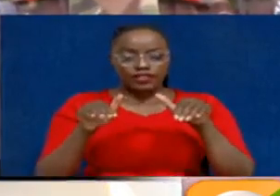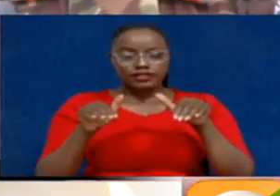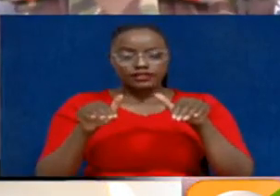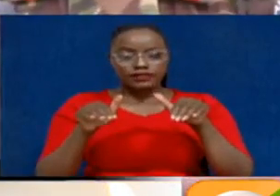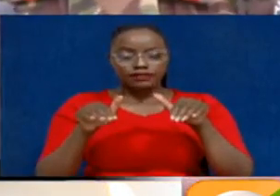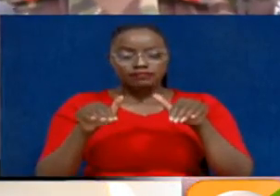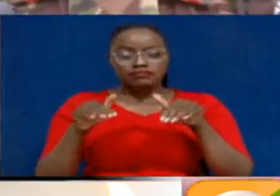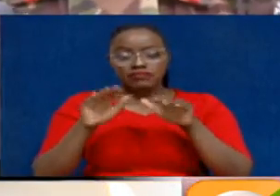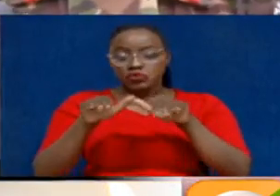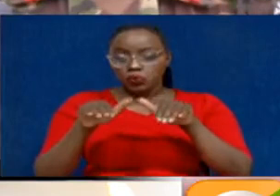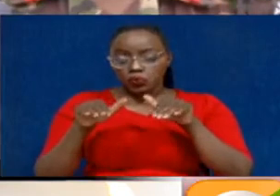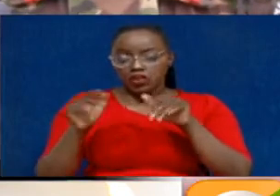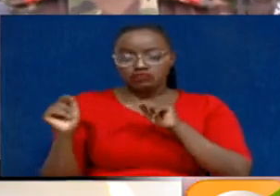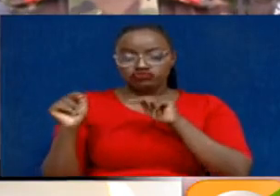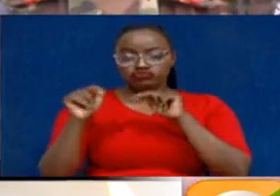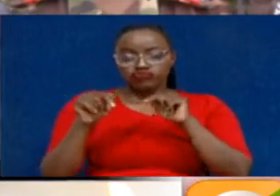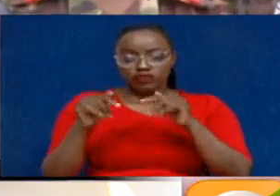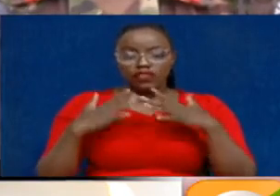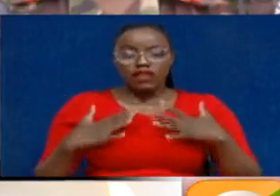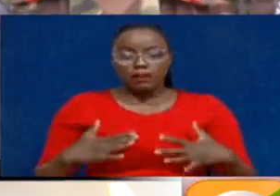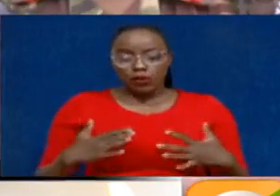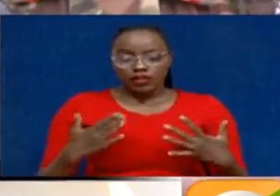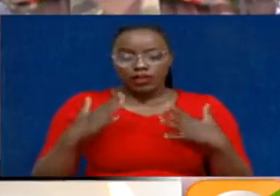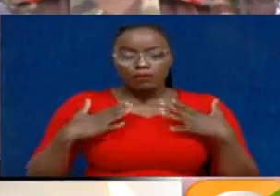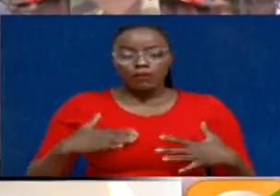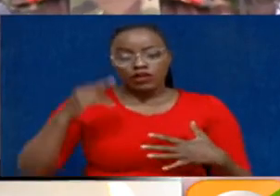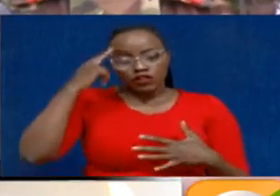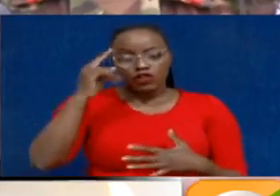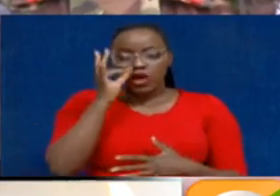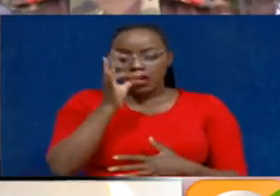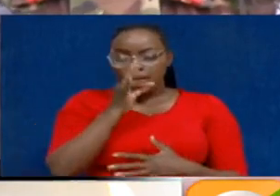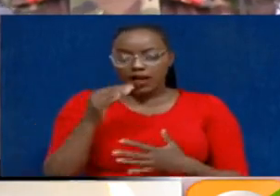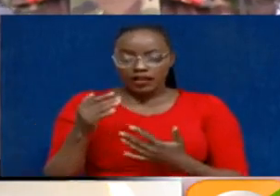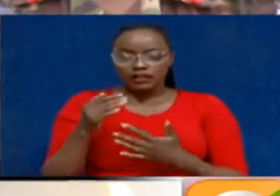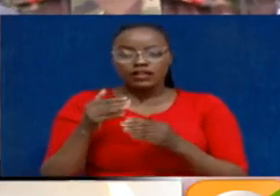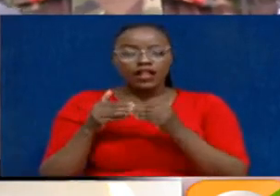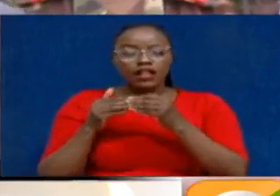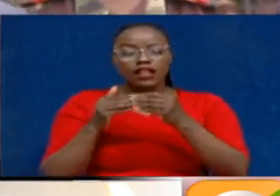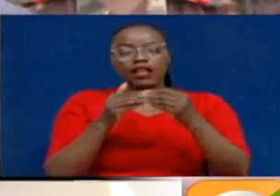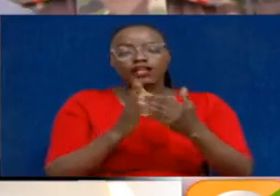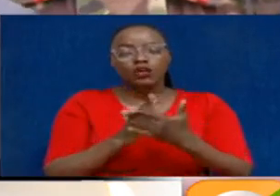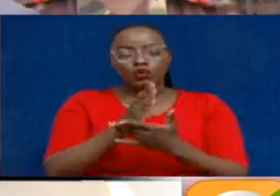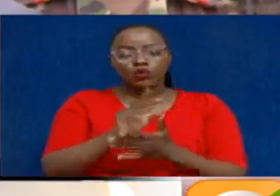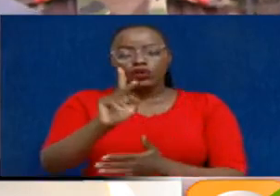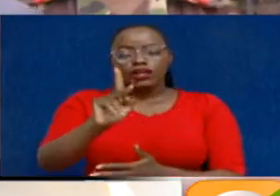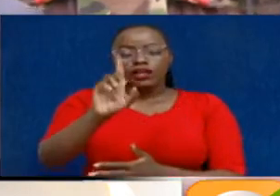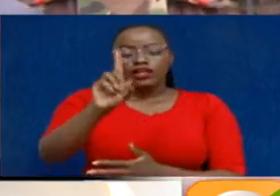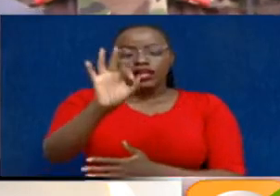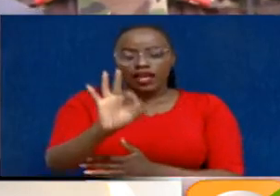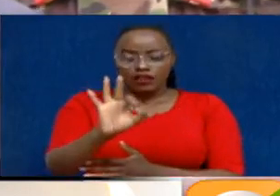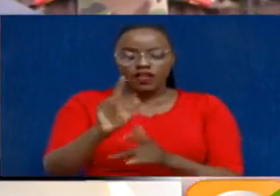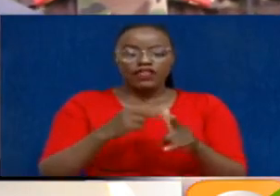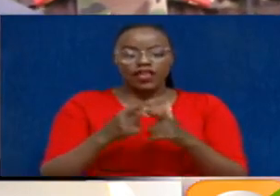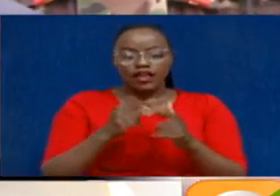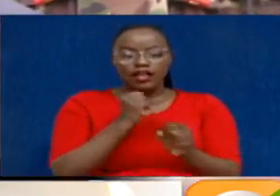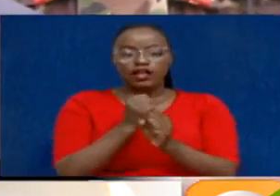the arrival of the body of His Excellency President Mwai Kibaki, as will be led by the KDF, and